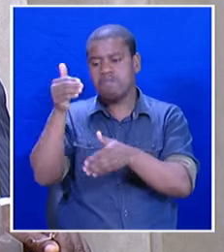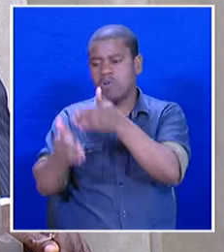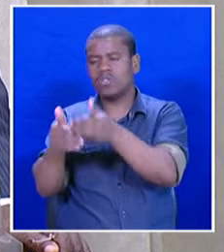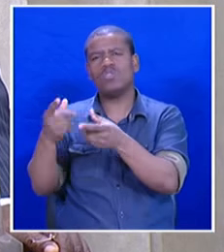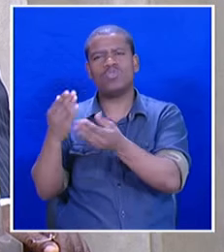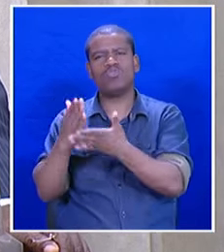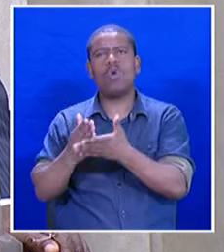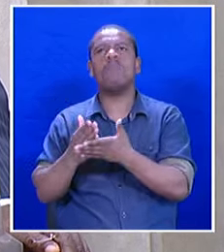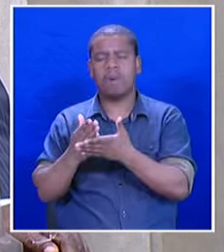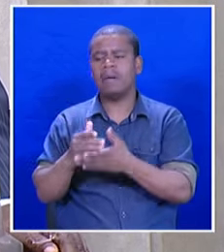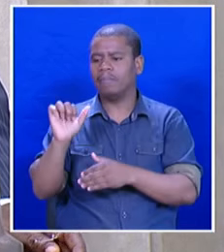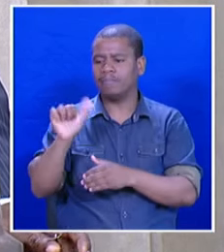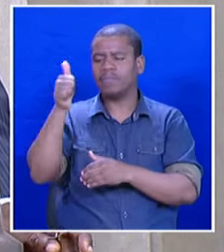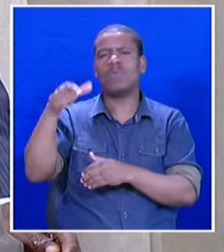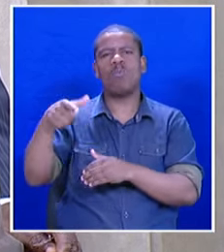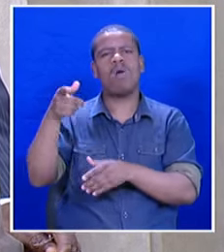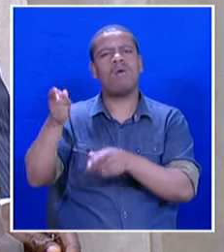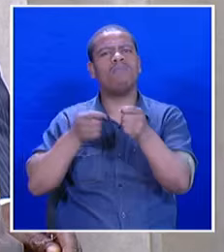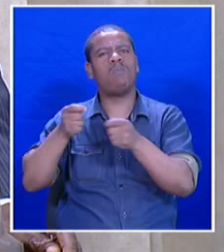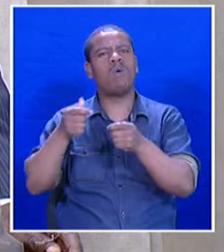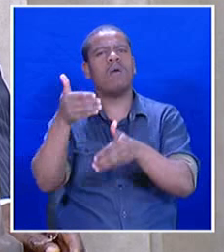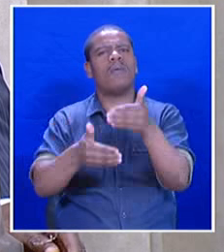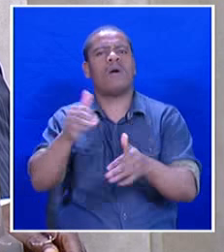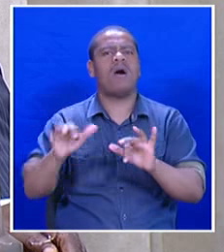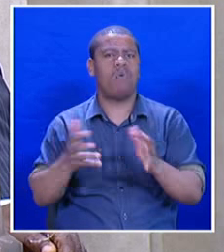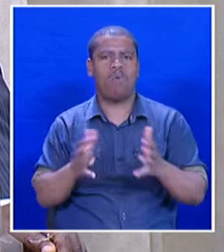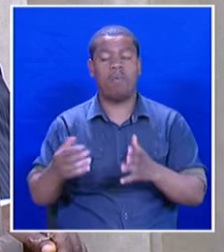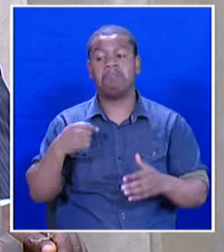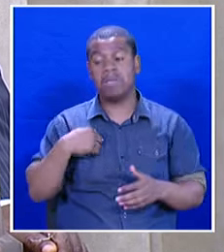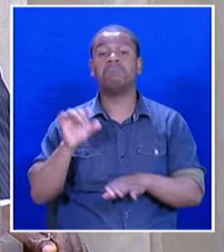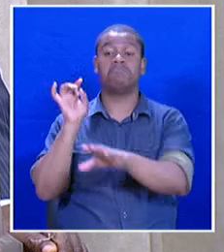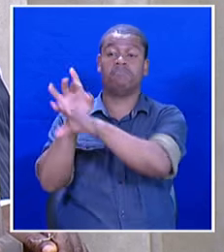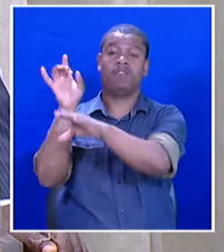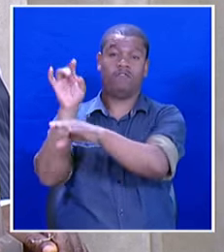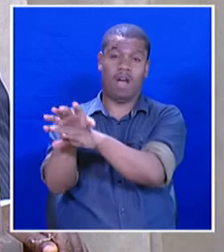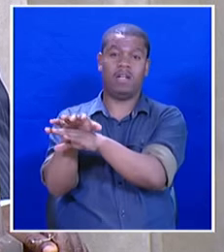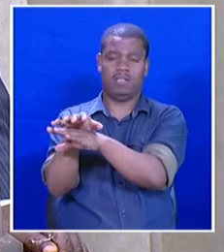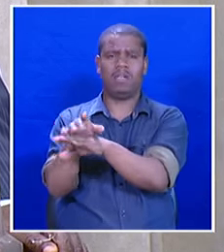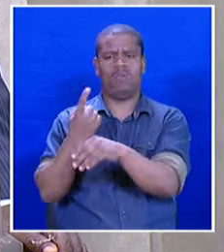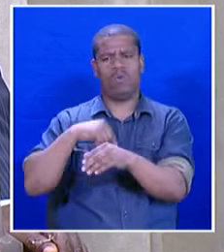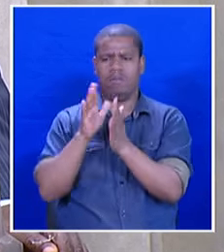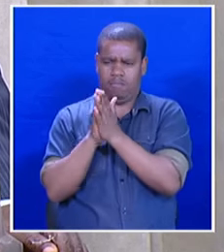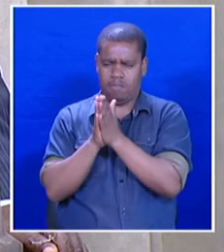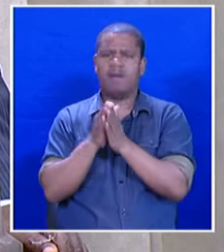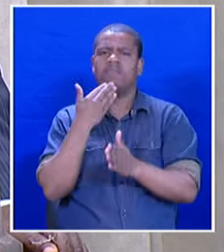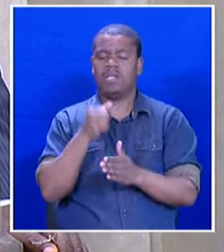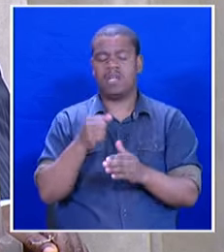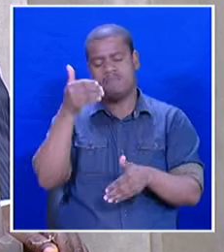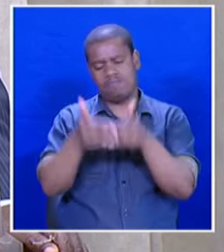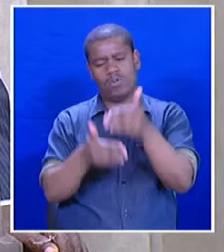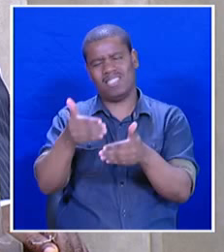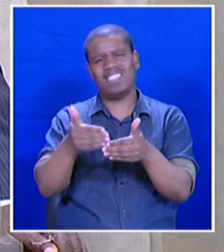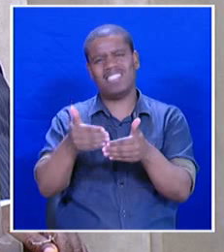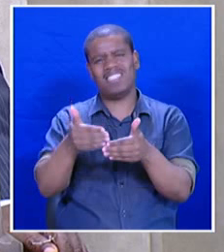should be run. And I would advise that let us wait for the process to unfold, and